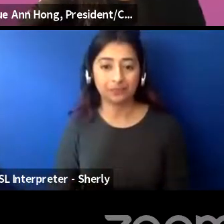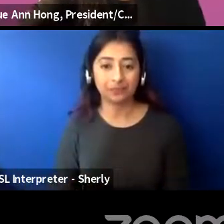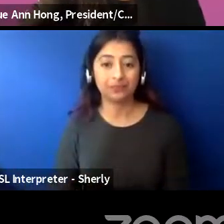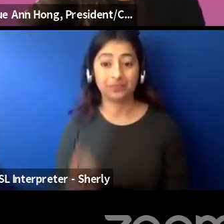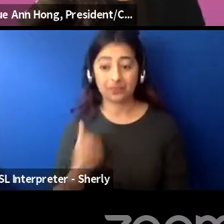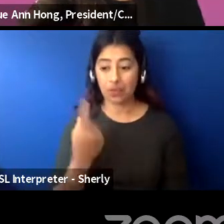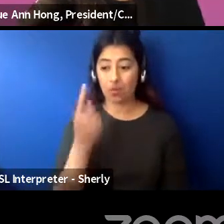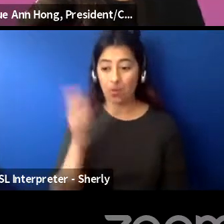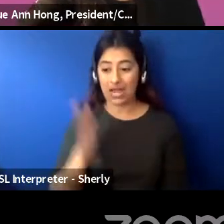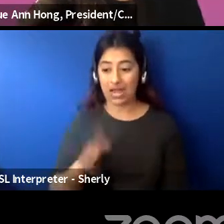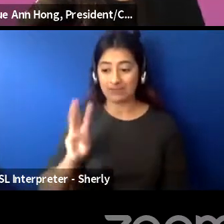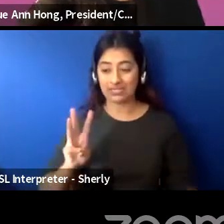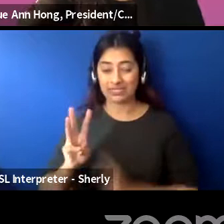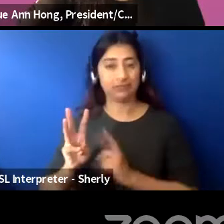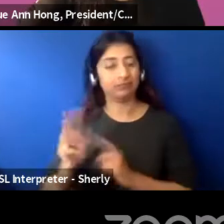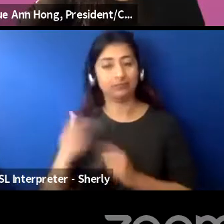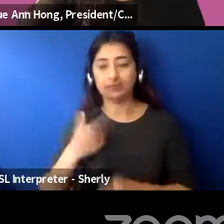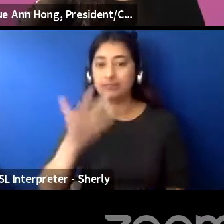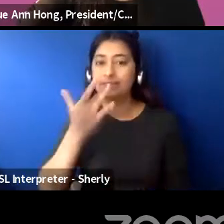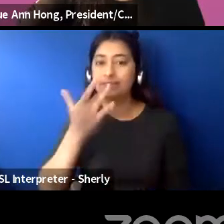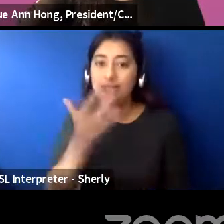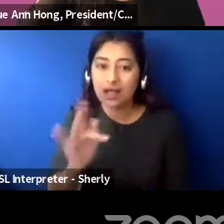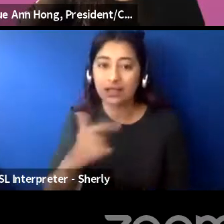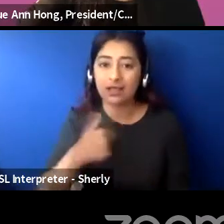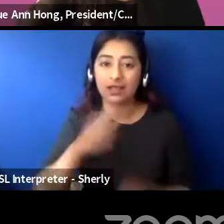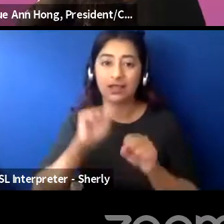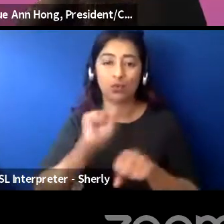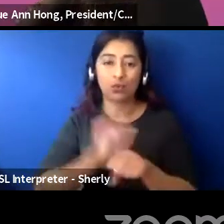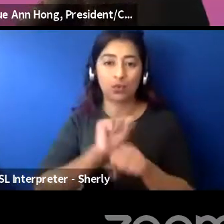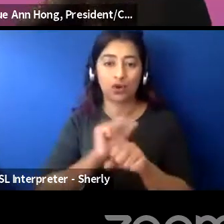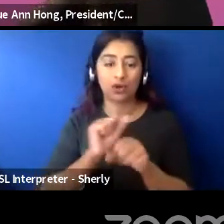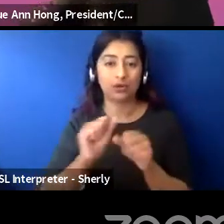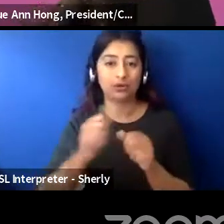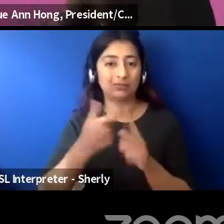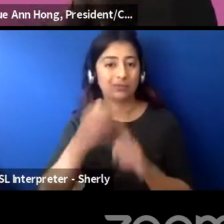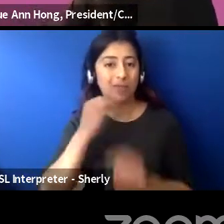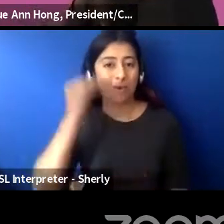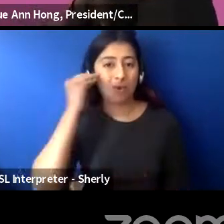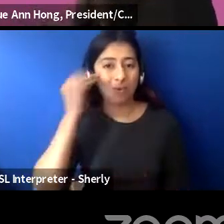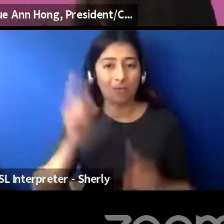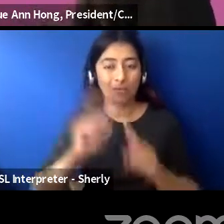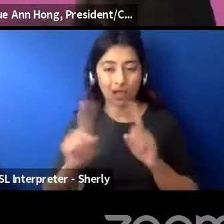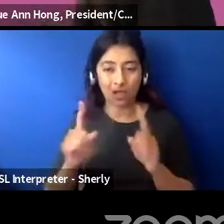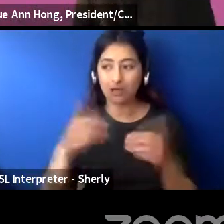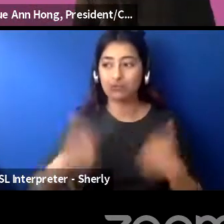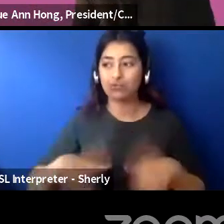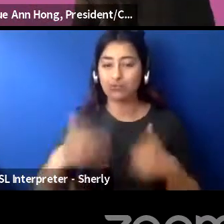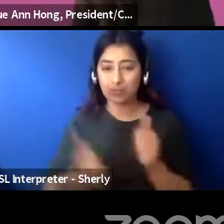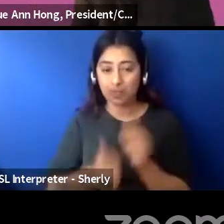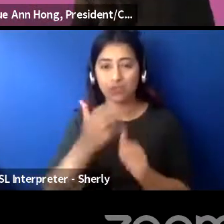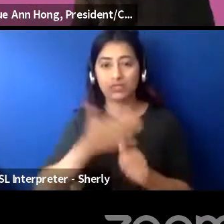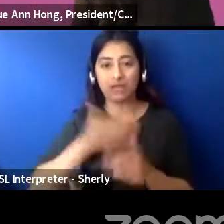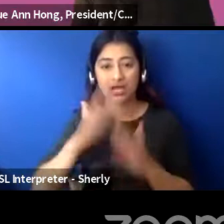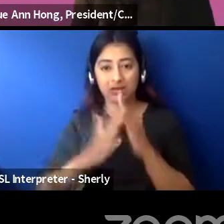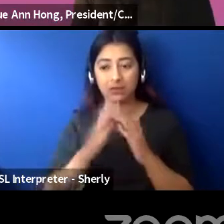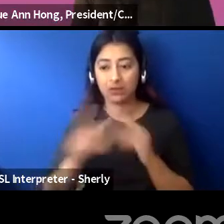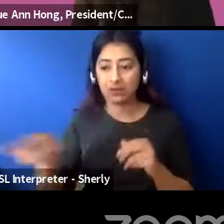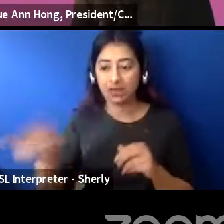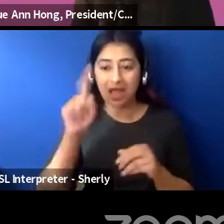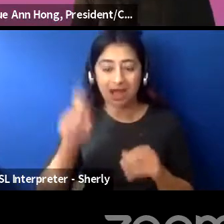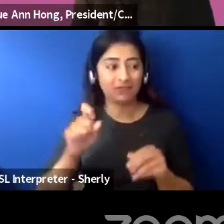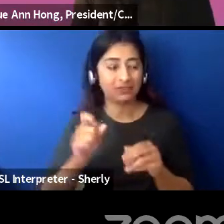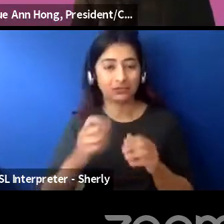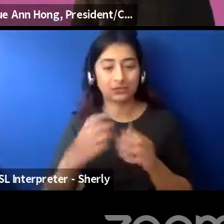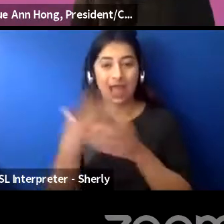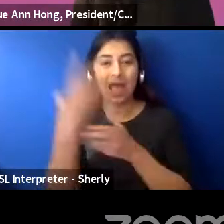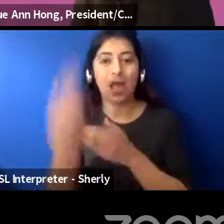6 that's very fortunate to be able to work remotely, but I recognize that the majority of my community have to leave their houses to